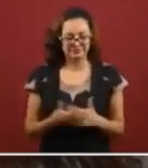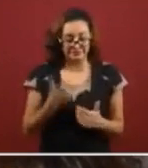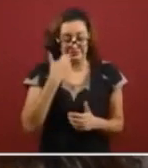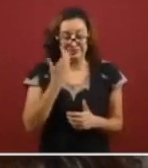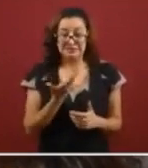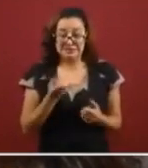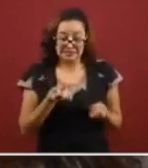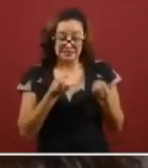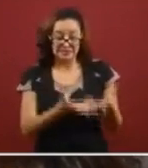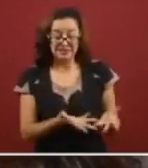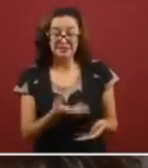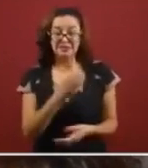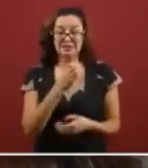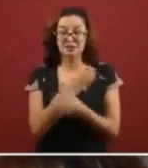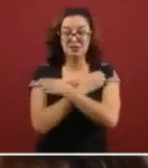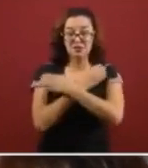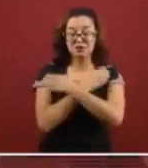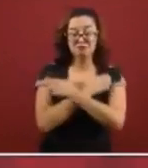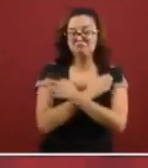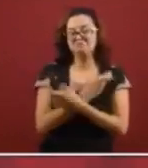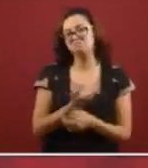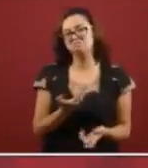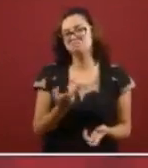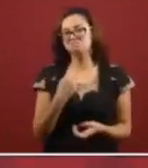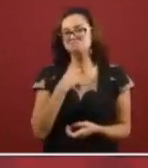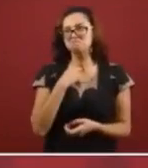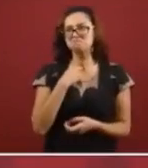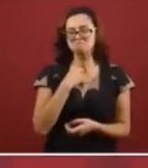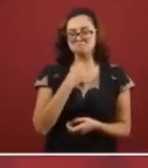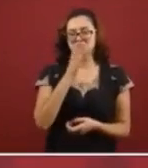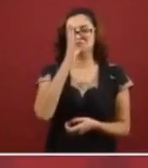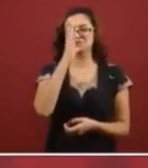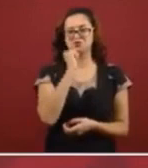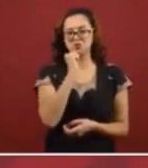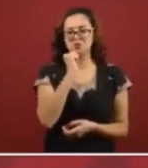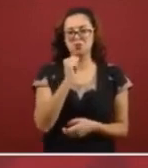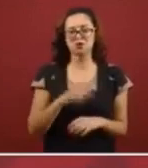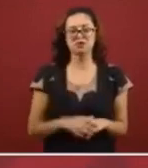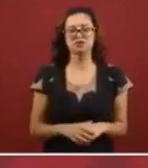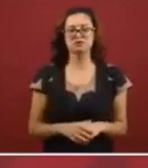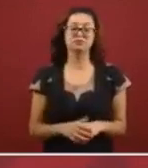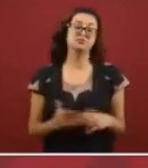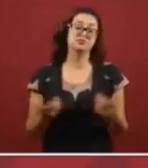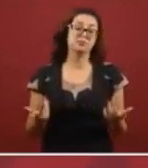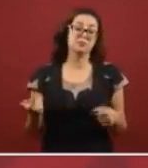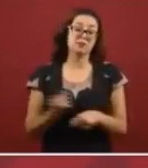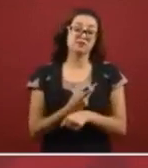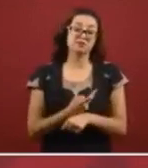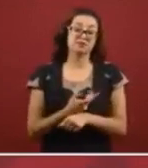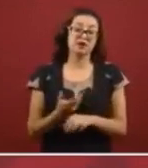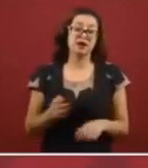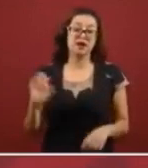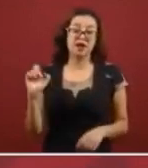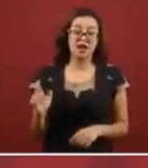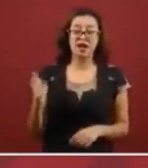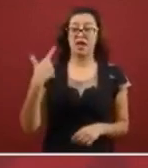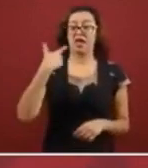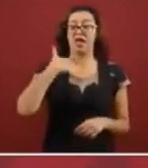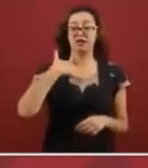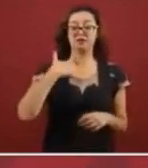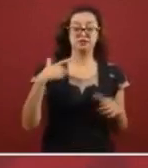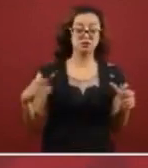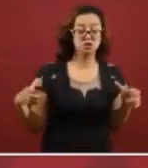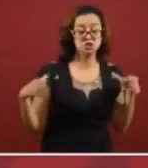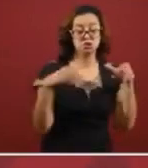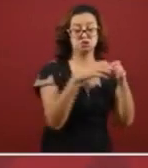because they wanted to give their children educations and they couldn't. So this was not understood by